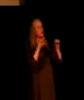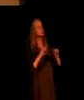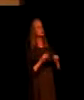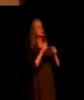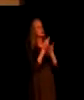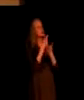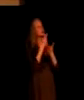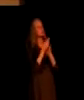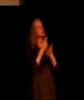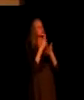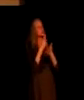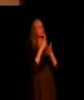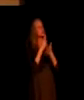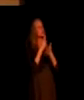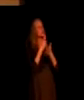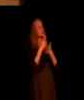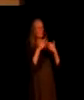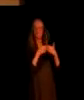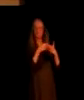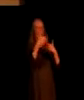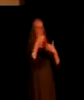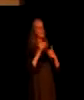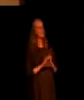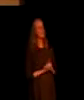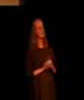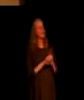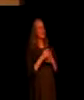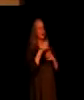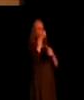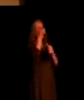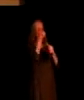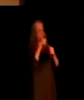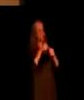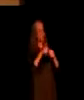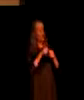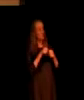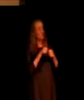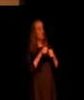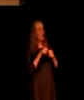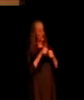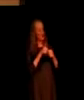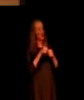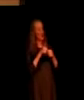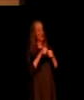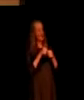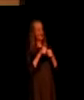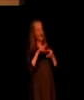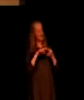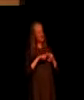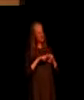the global scale right from the outset. And I still remember sitting through some